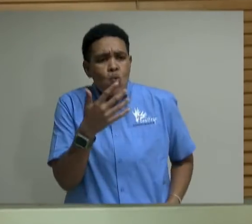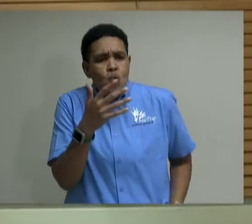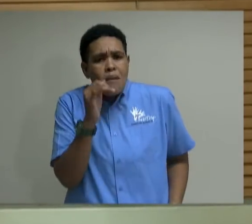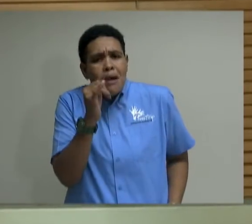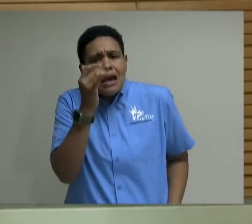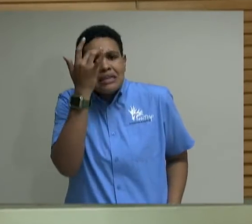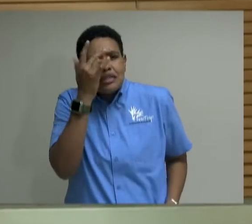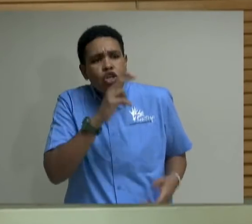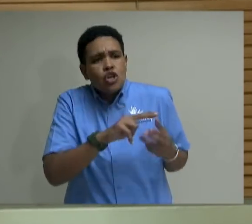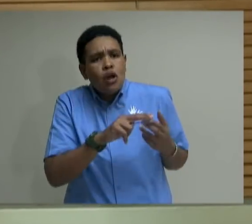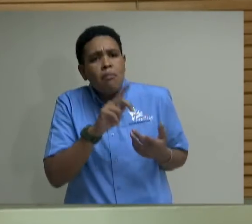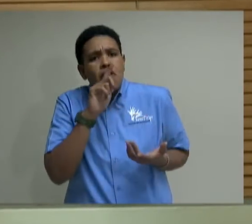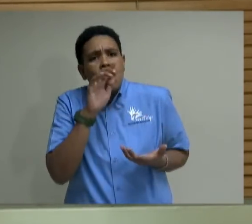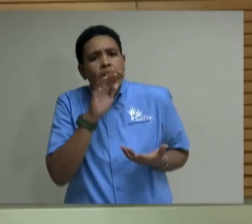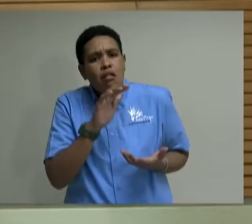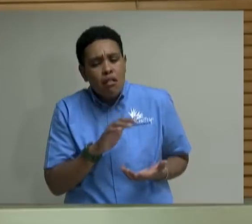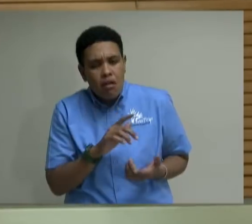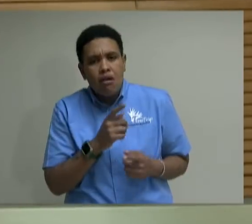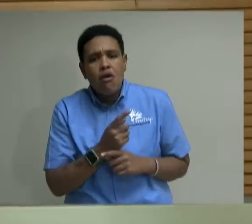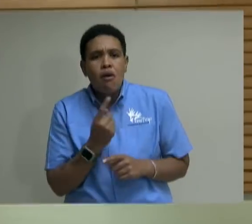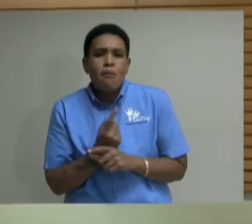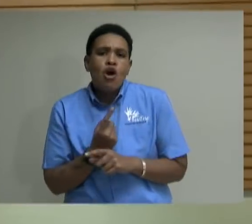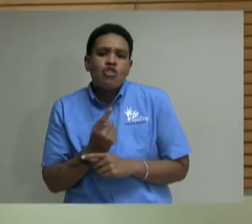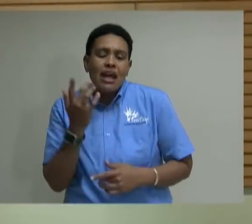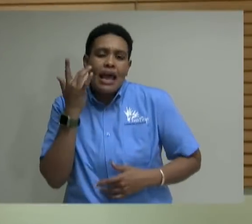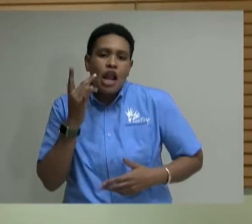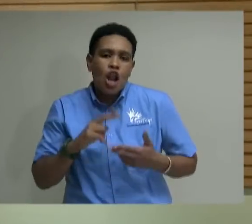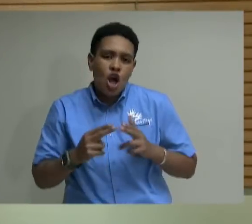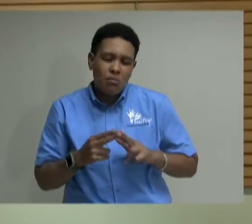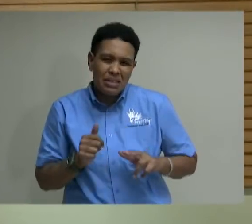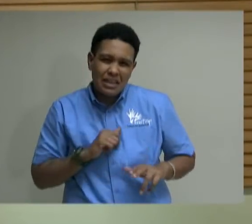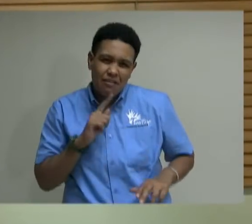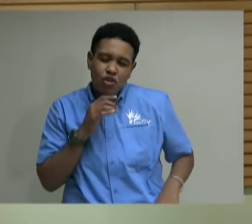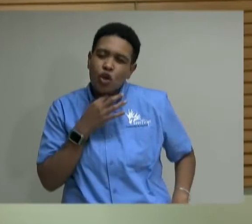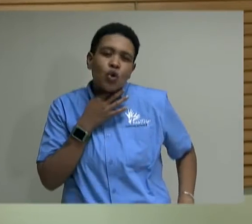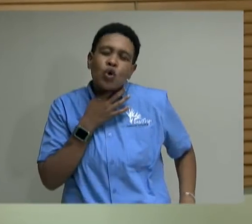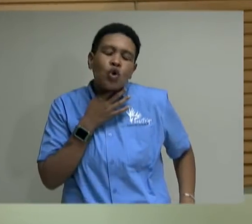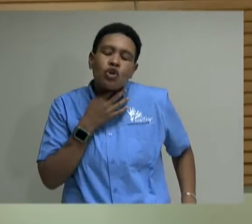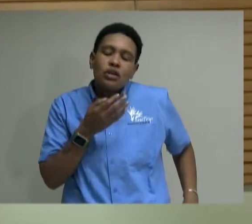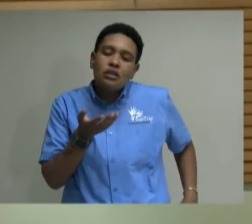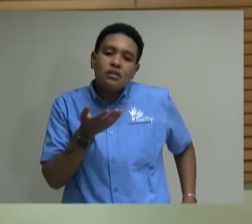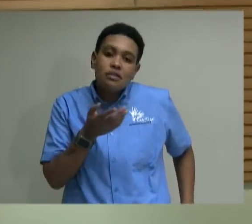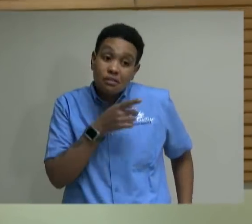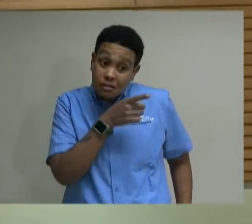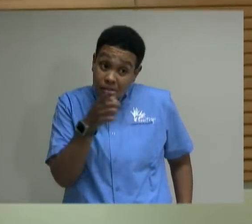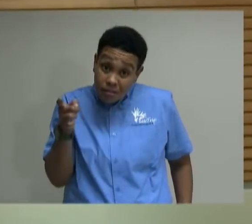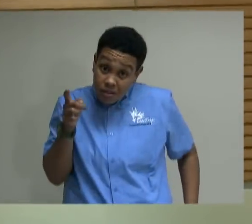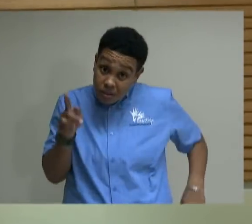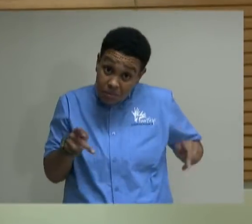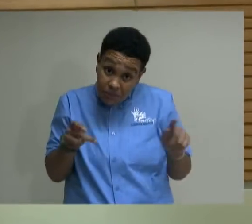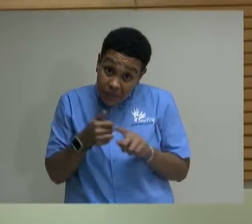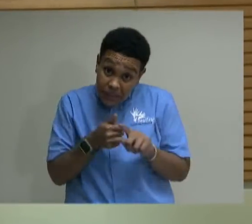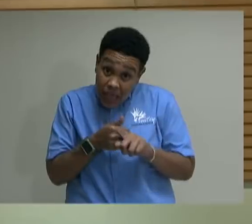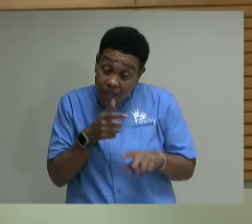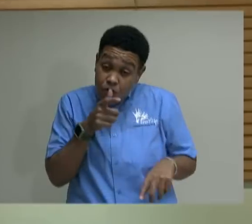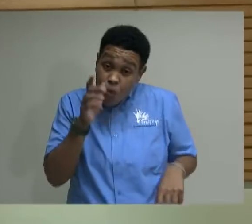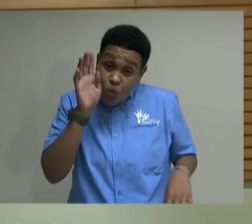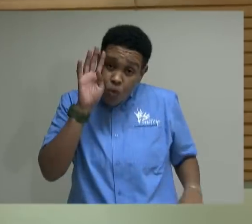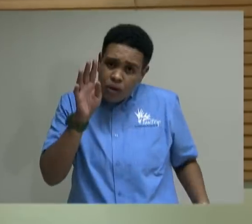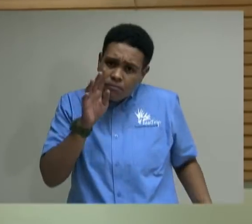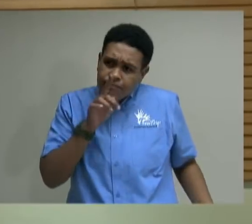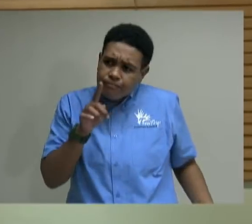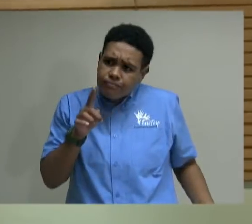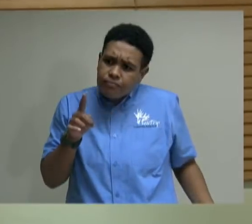ill numbers going down, or the moderately ill numbers. So I was just curious as to, are these people that were trying